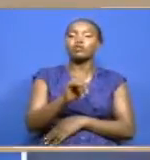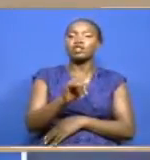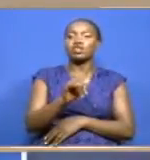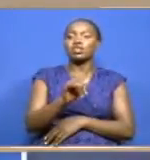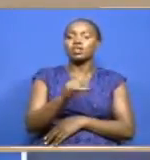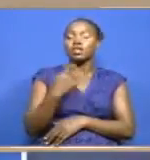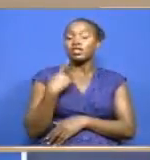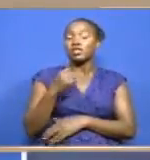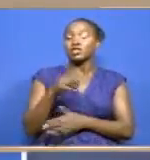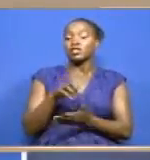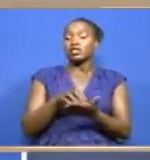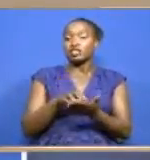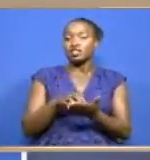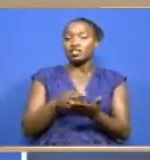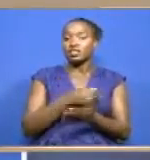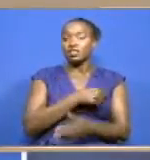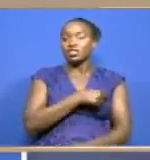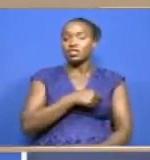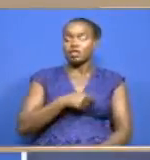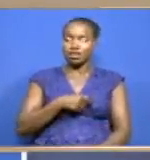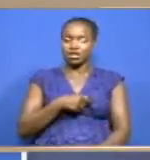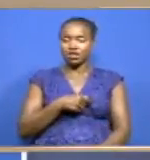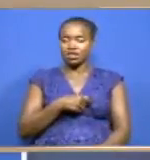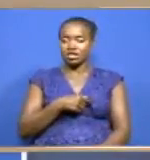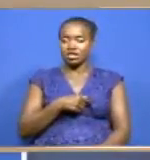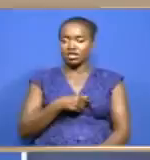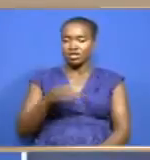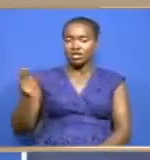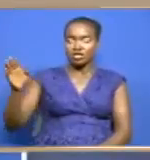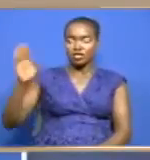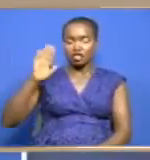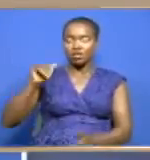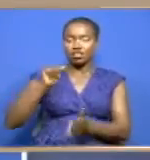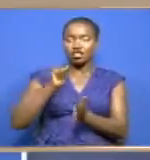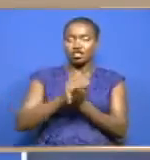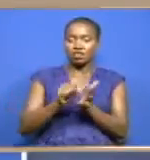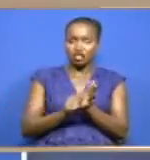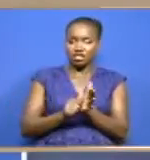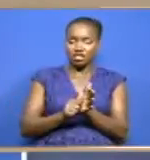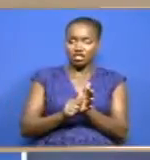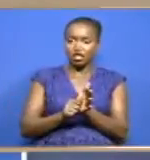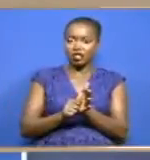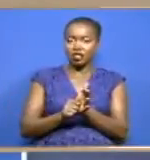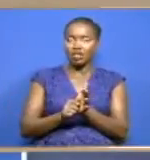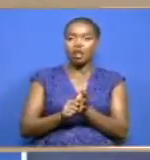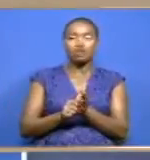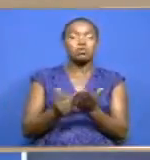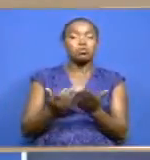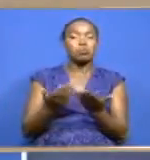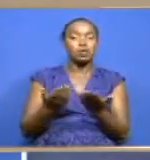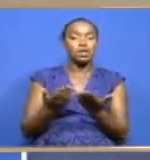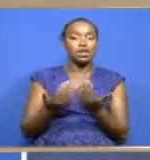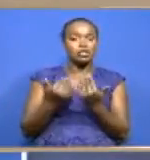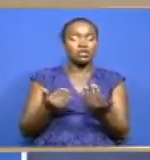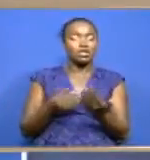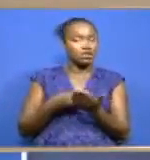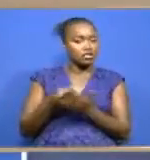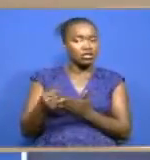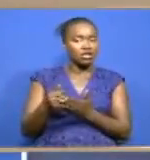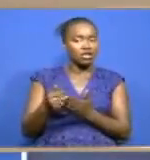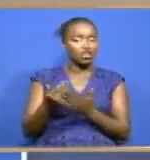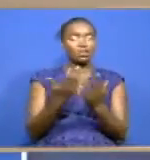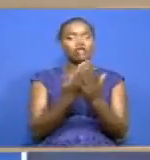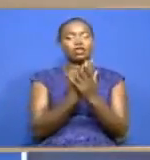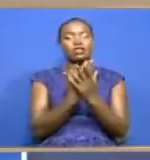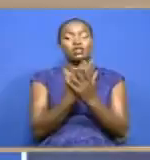recent case, dear delegates, our security agencies fell to incidences of child trafficking and arrested key